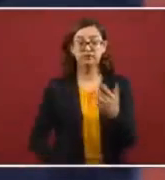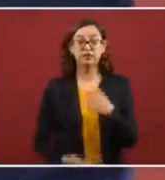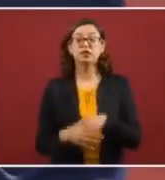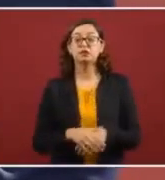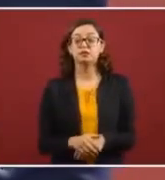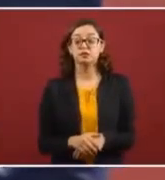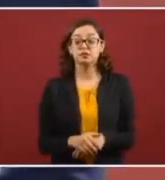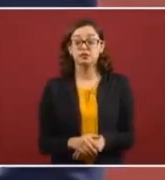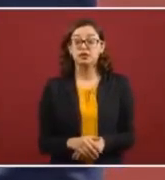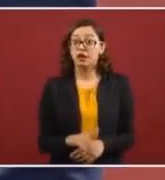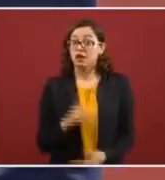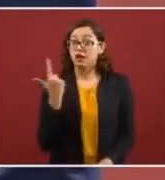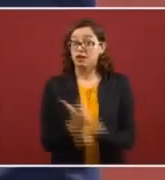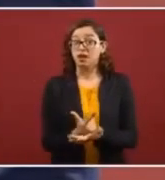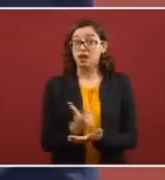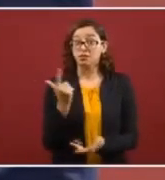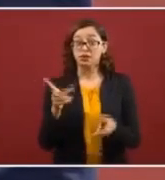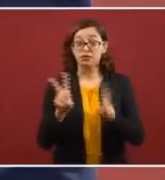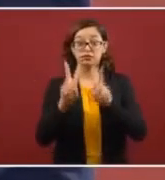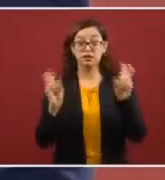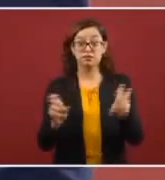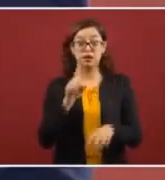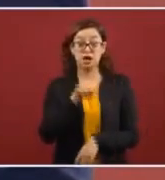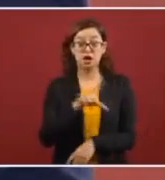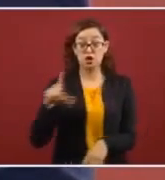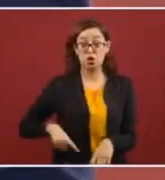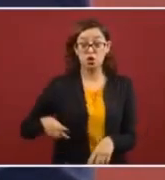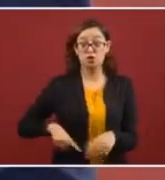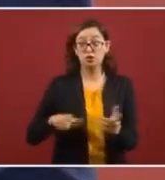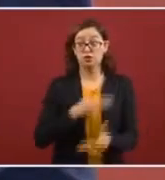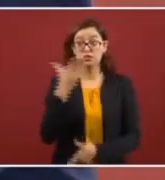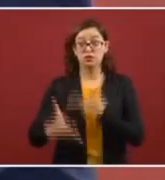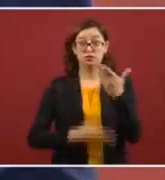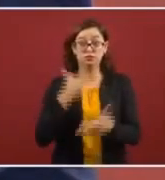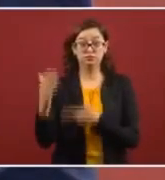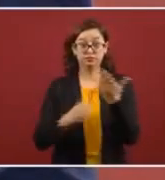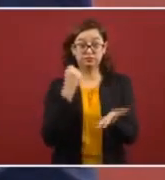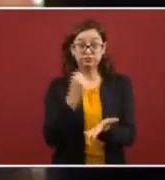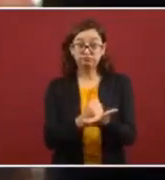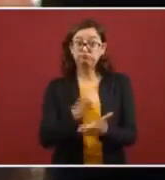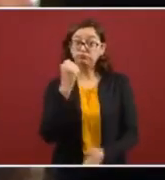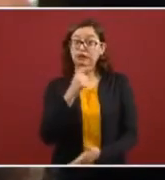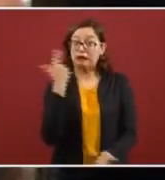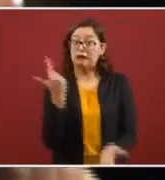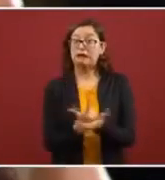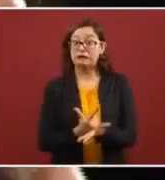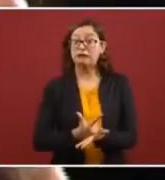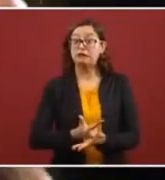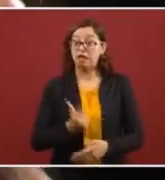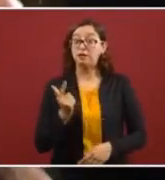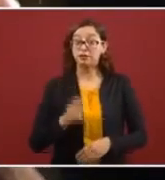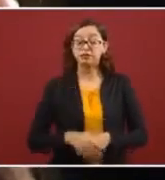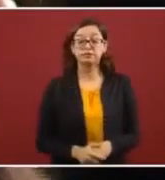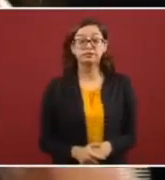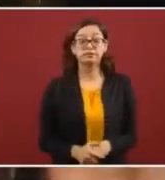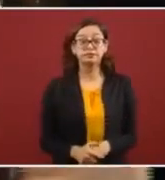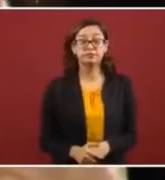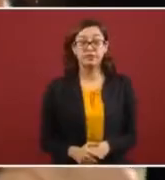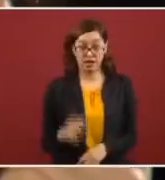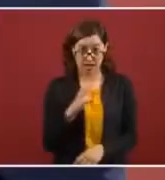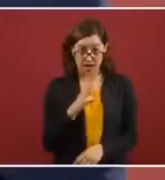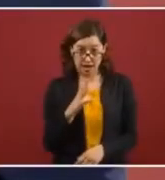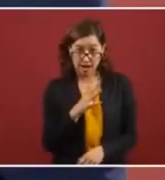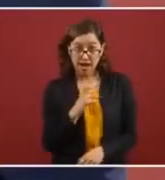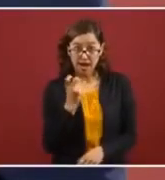it would be a grave crime of the server who authorized them. And if that's